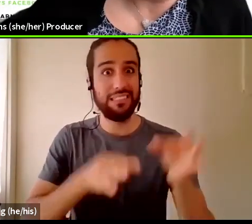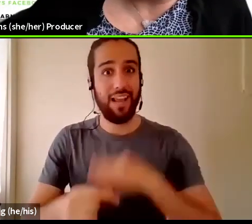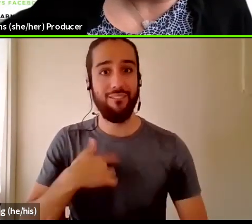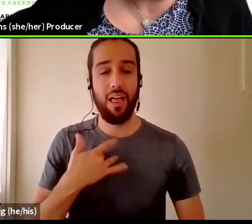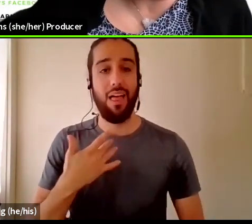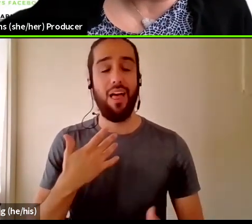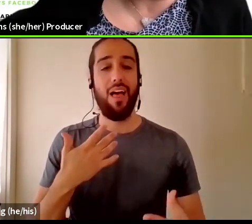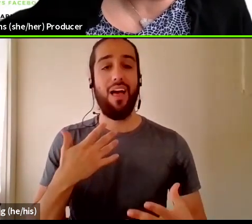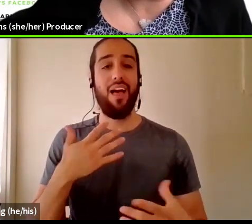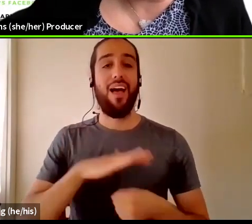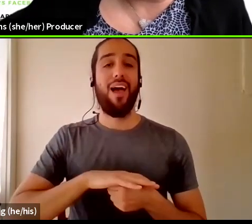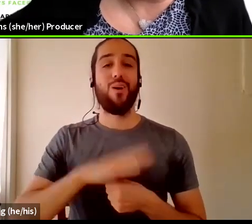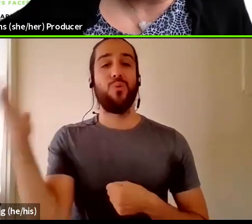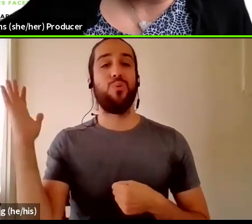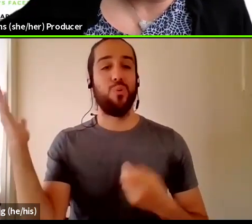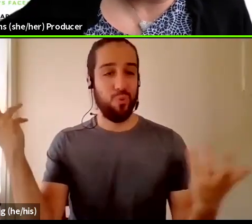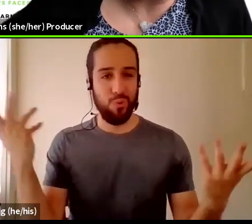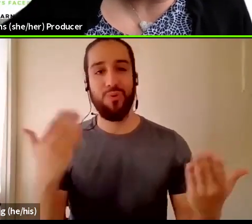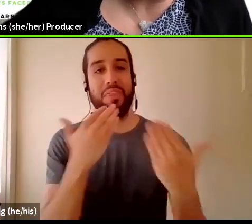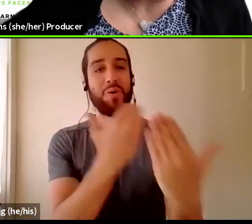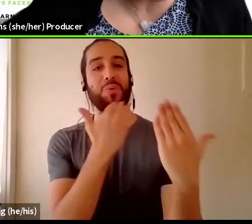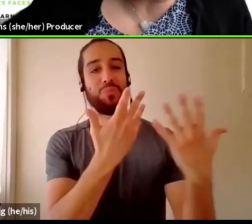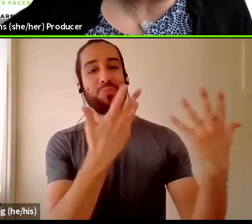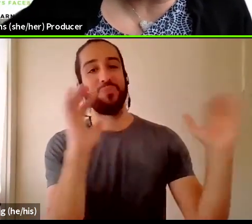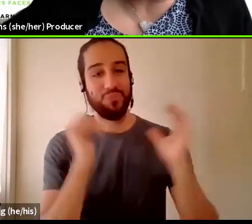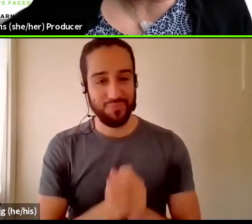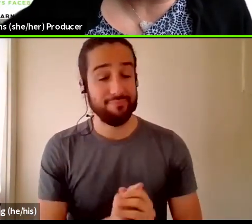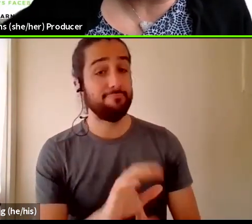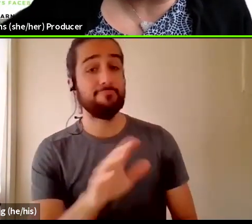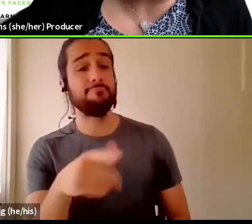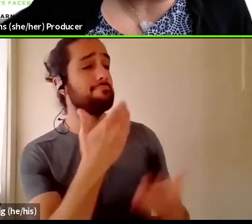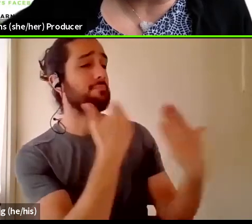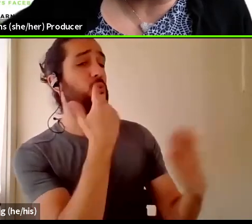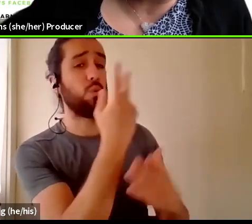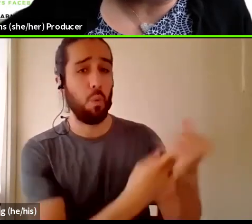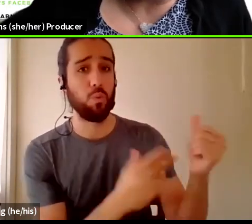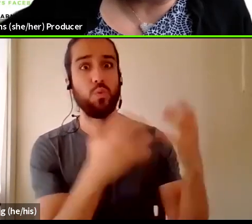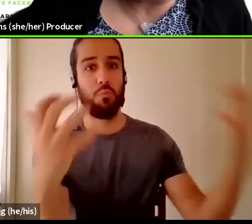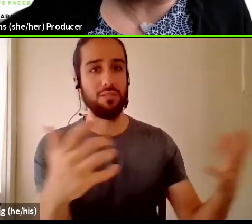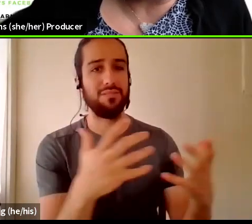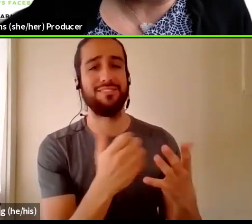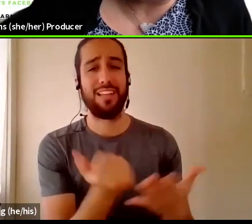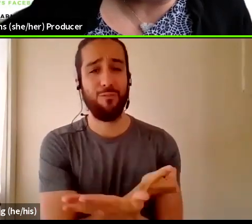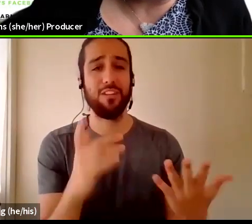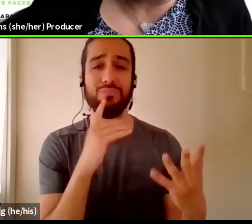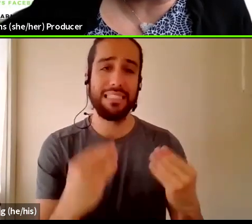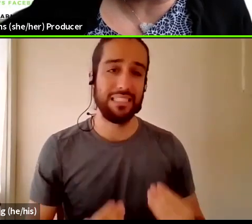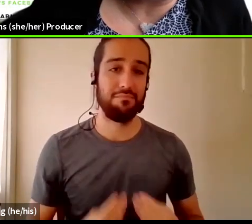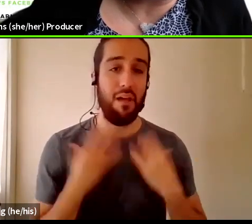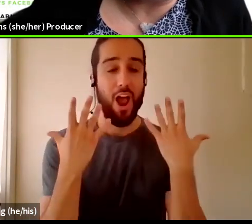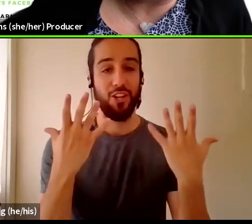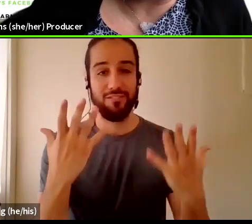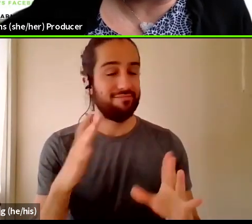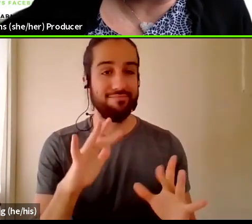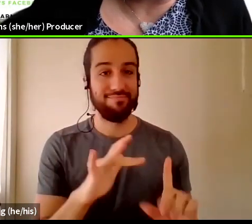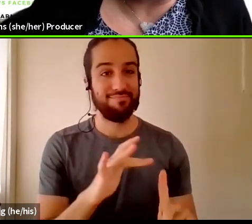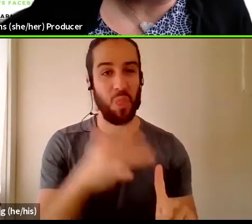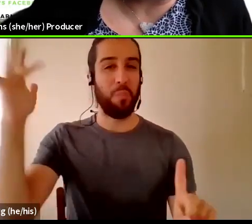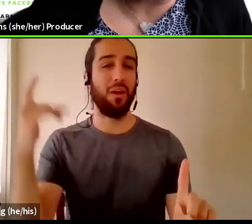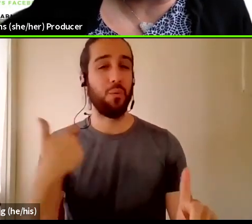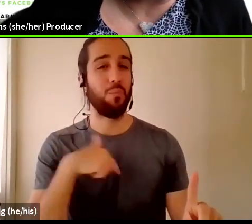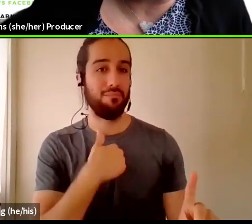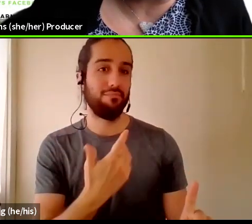thank you. Wow, thank you both so much. Everything was so inspiring and illuminating, and we're so lucky to have you, and